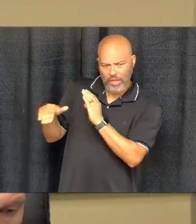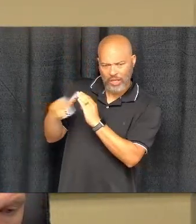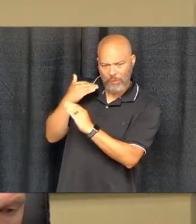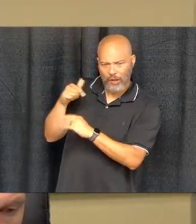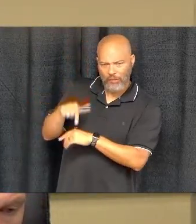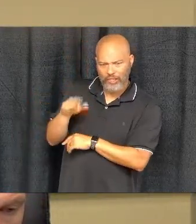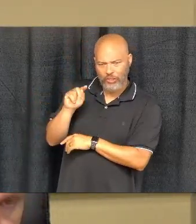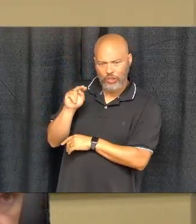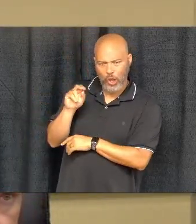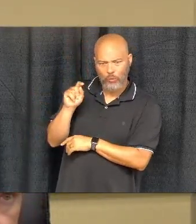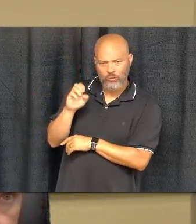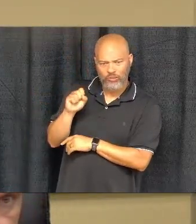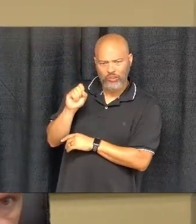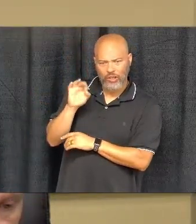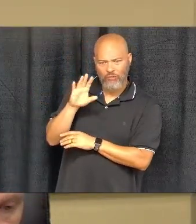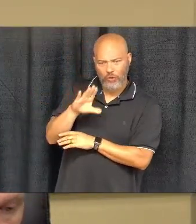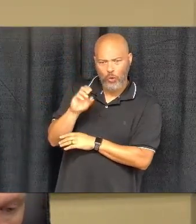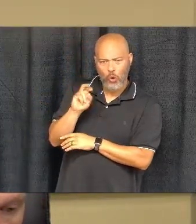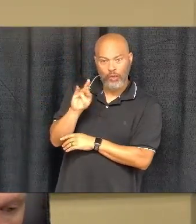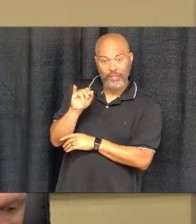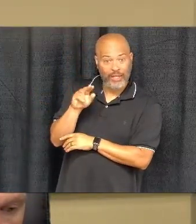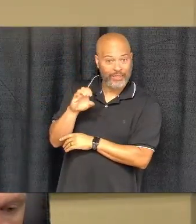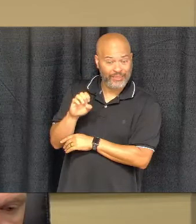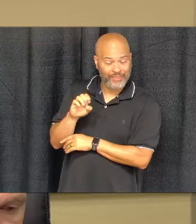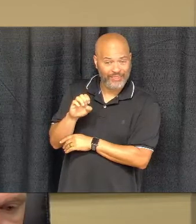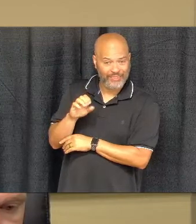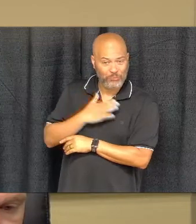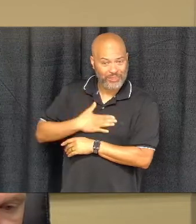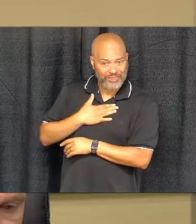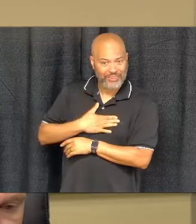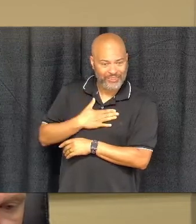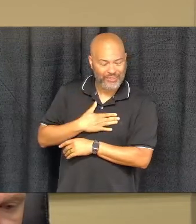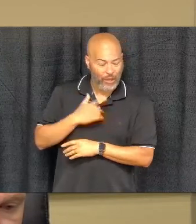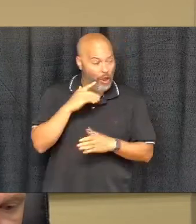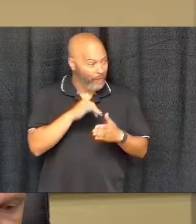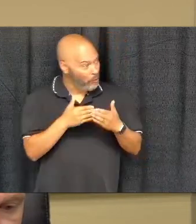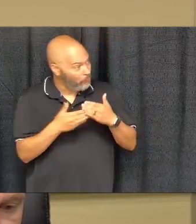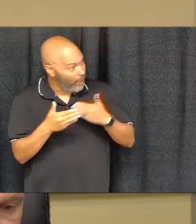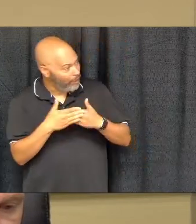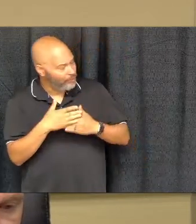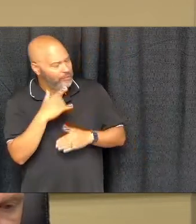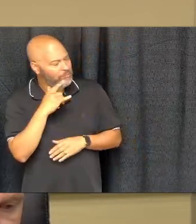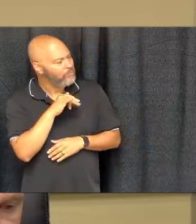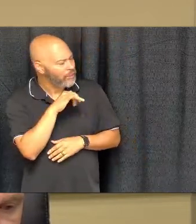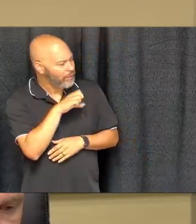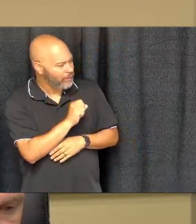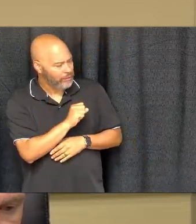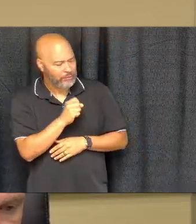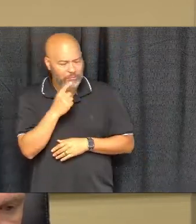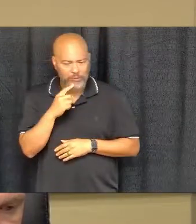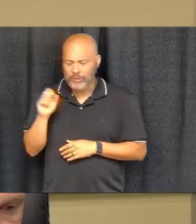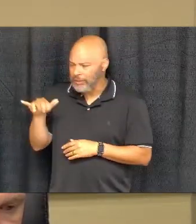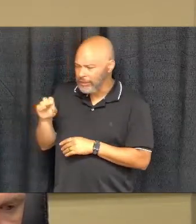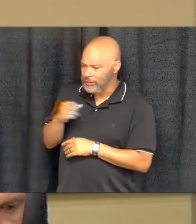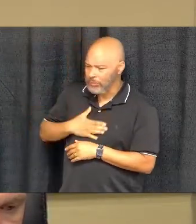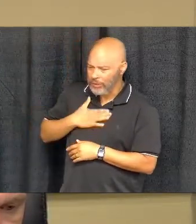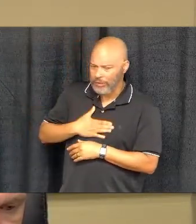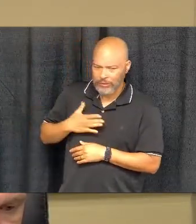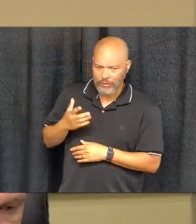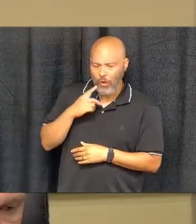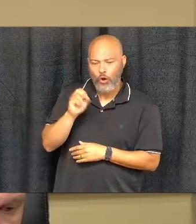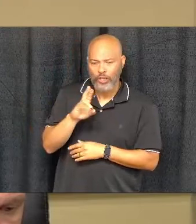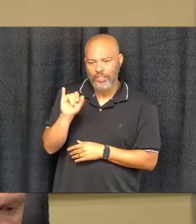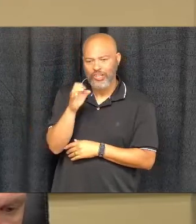Notes version of your ordinance, please? The slides? Yes, Sure. please, thank you. Or the Jeff Notes